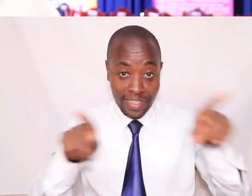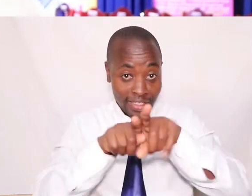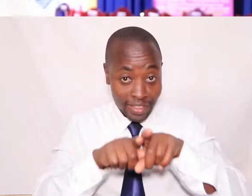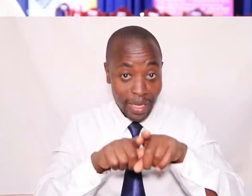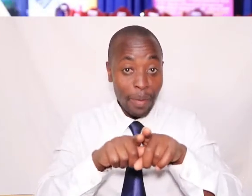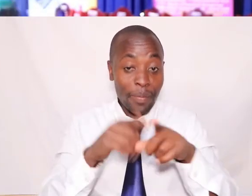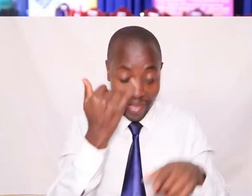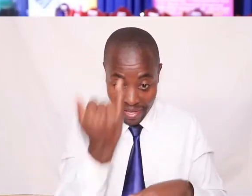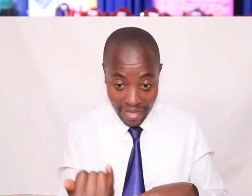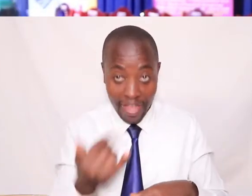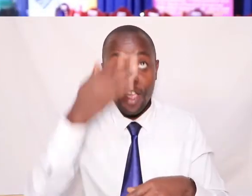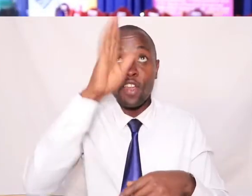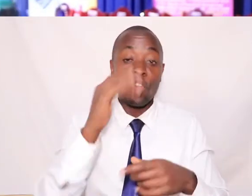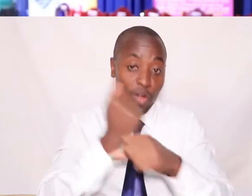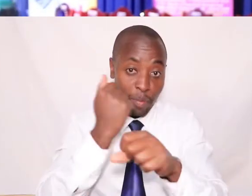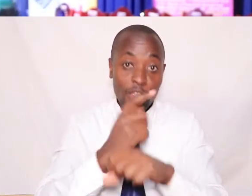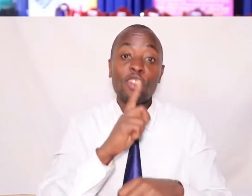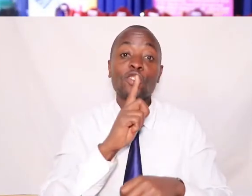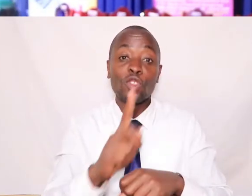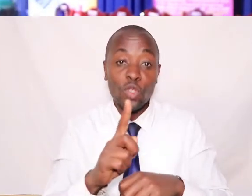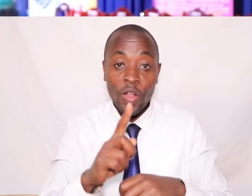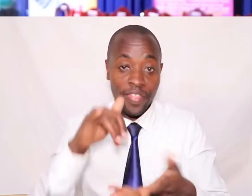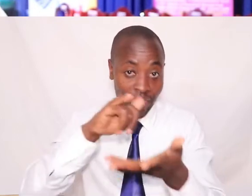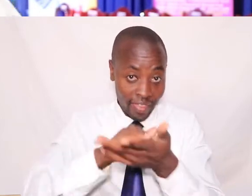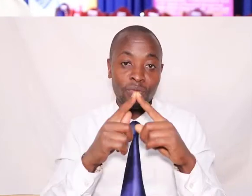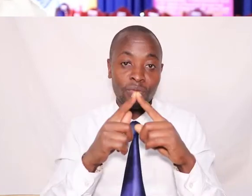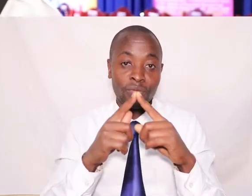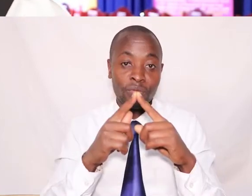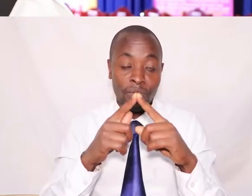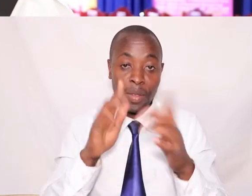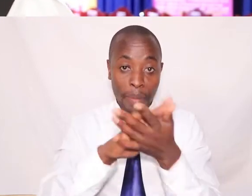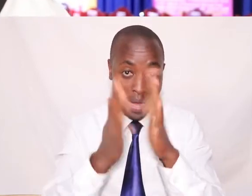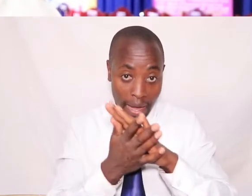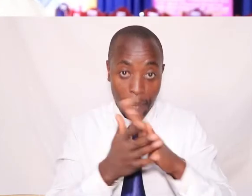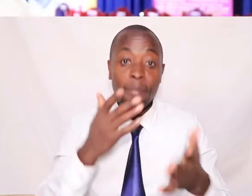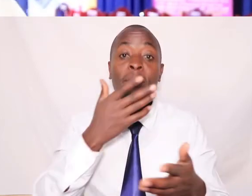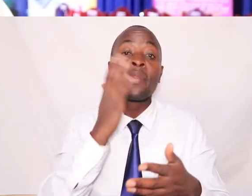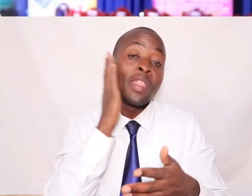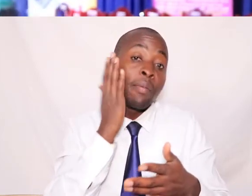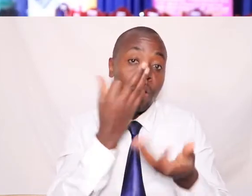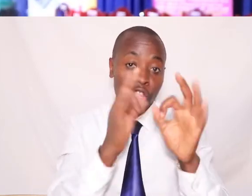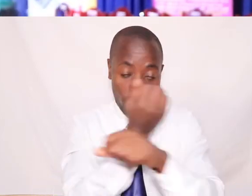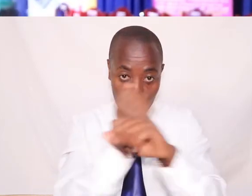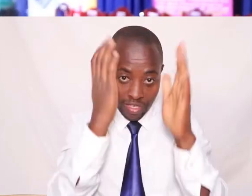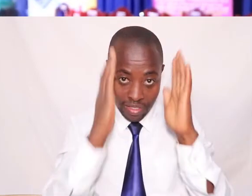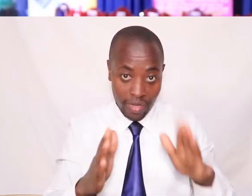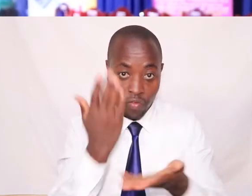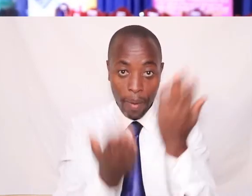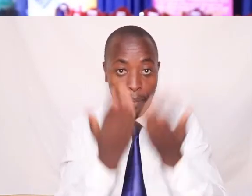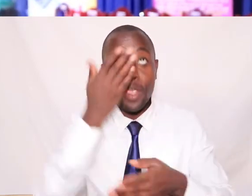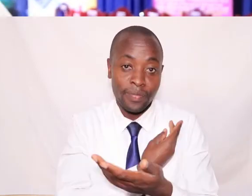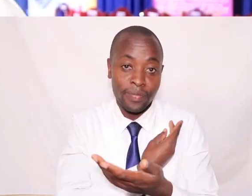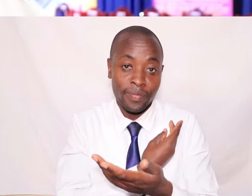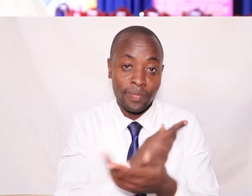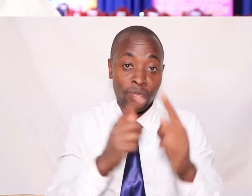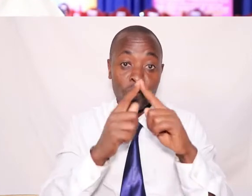tender age, God made sure that she stood out to become the mother of our Savior. May the Lord help